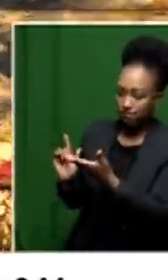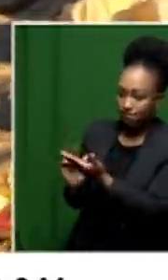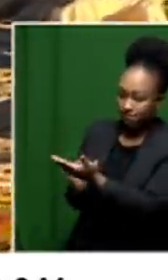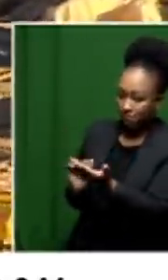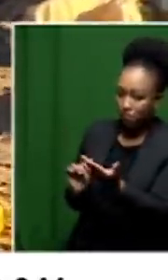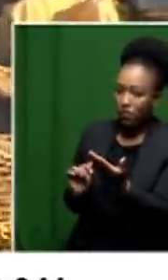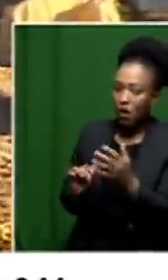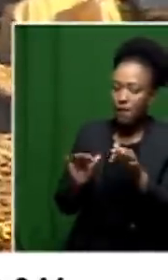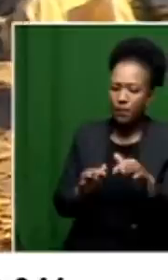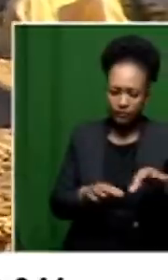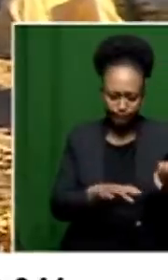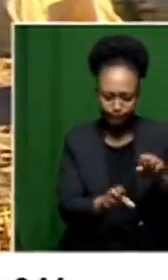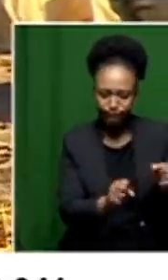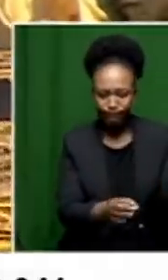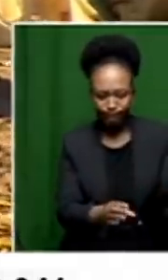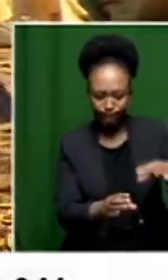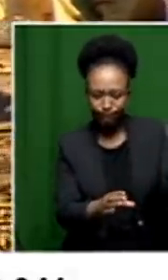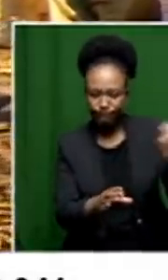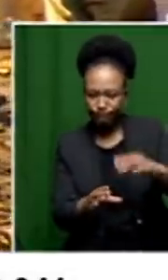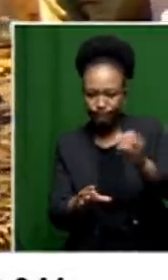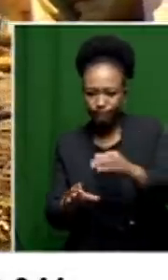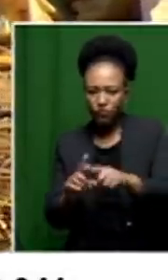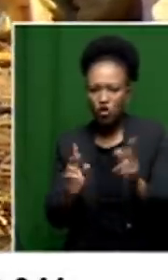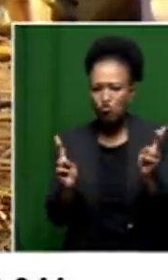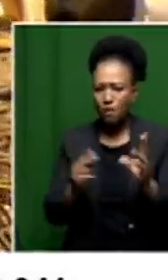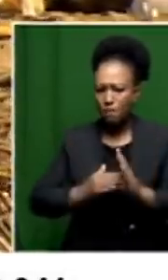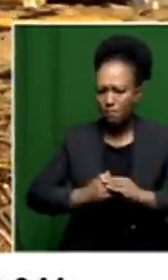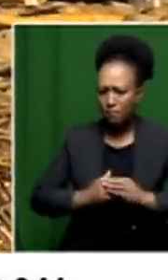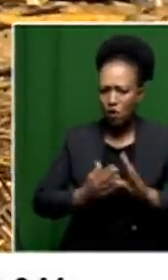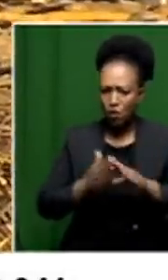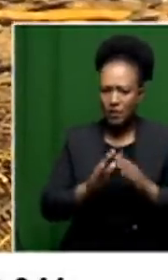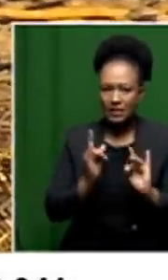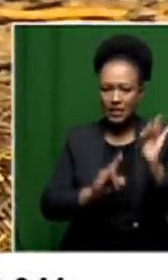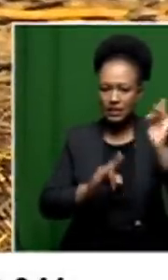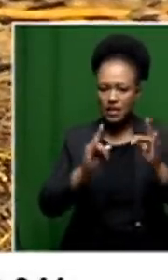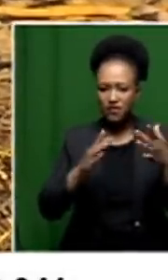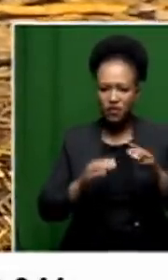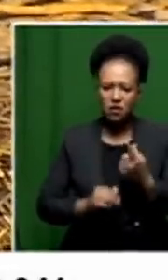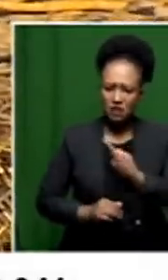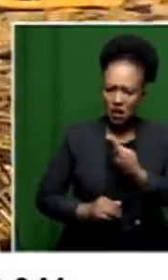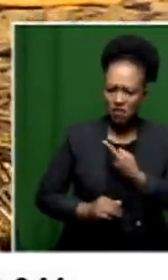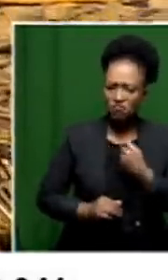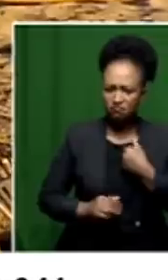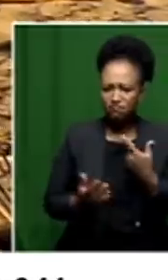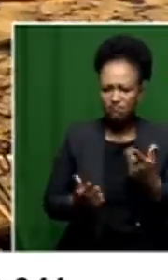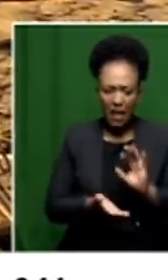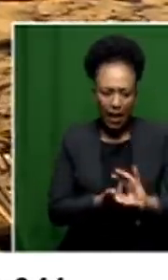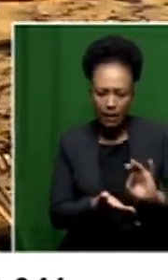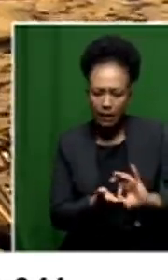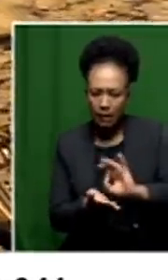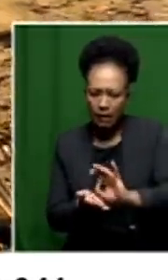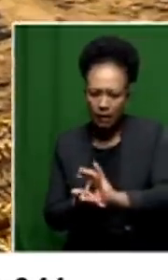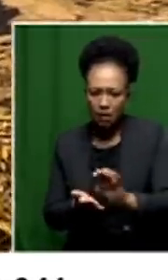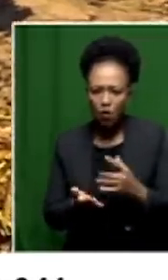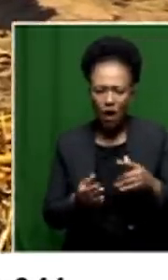up operations are well underway. Some ordinary members of the city are taking it upon themselves to clean